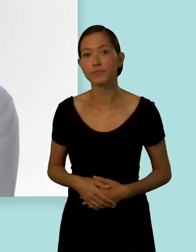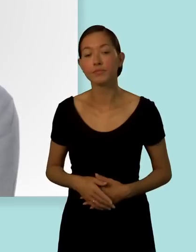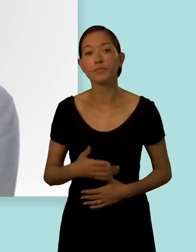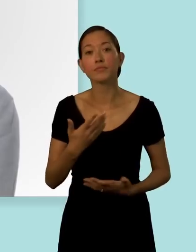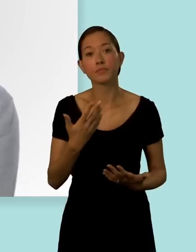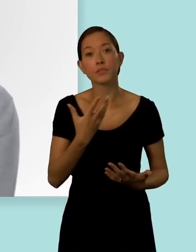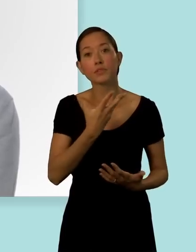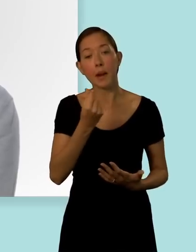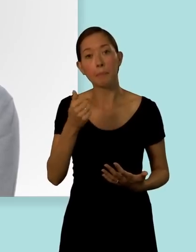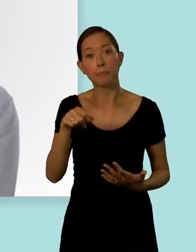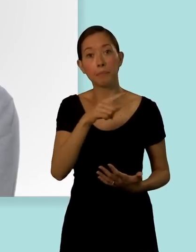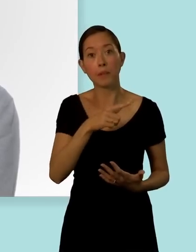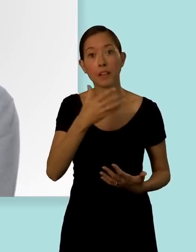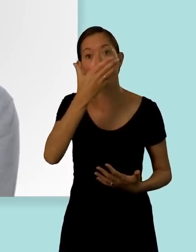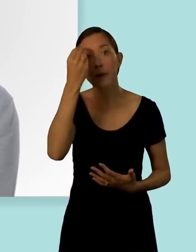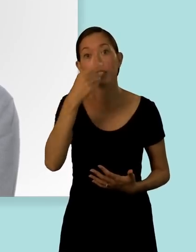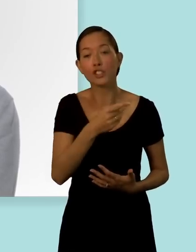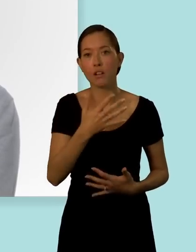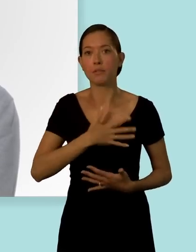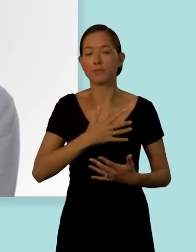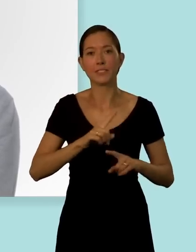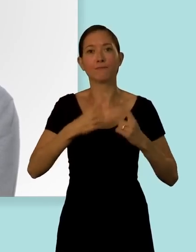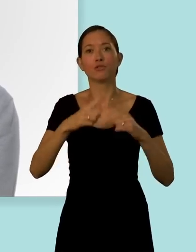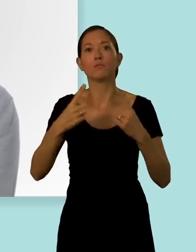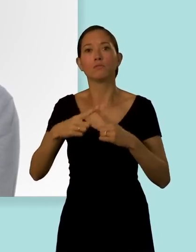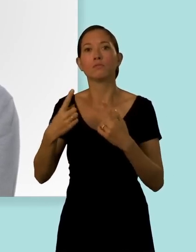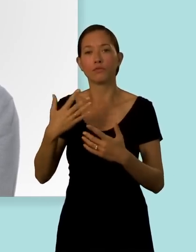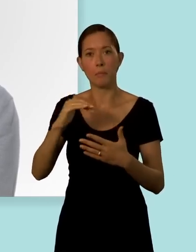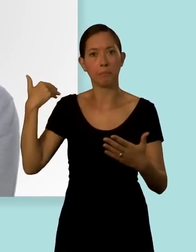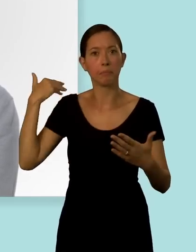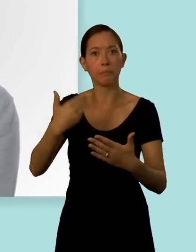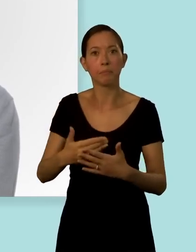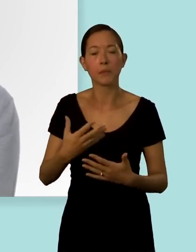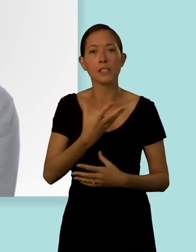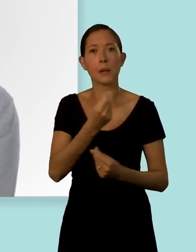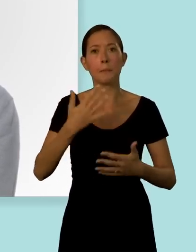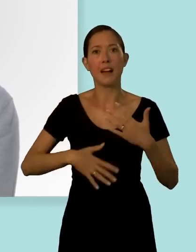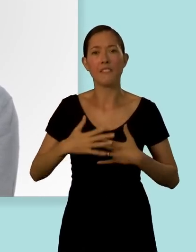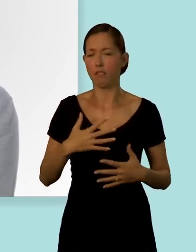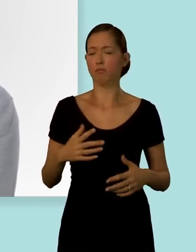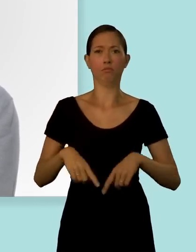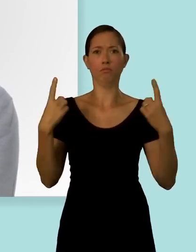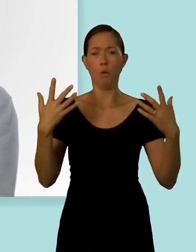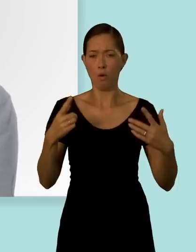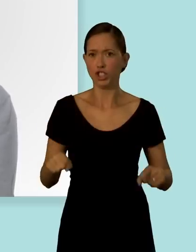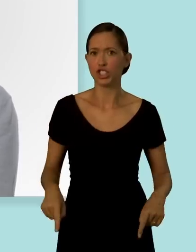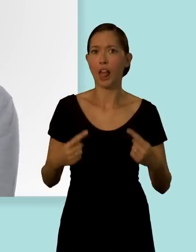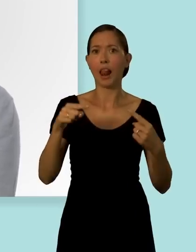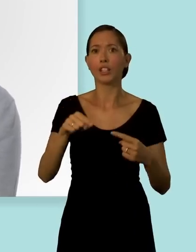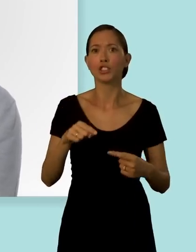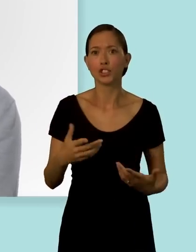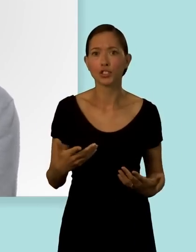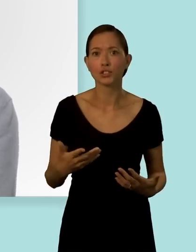At times, people with dementia behave differently from how they used to. Some behaviours can be particularly unusual